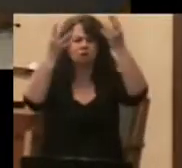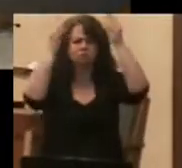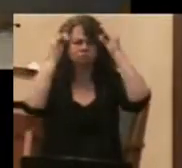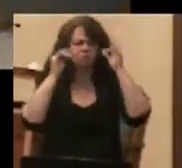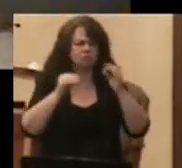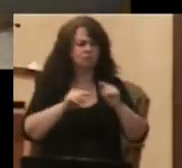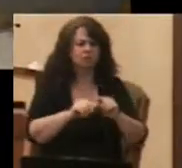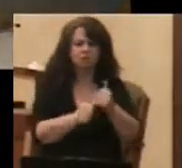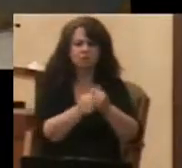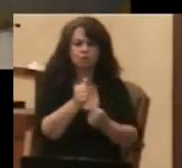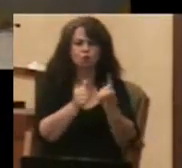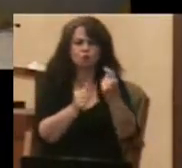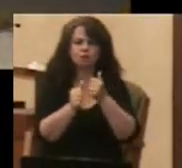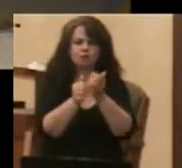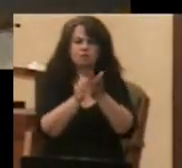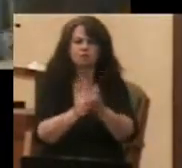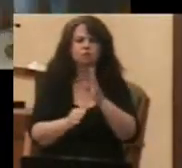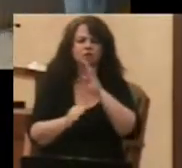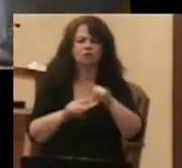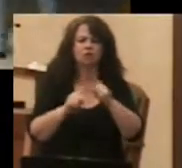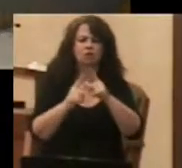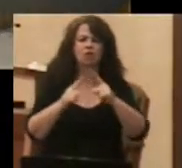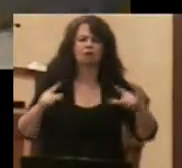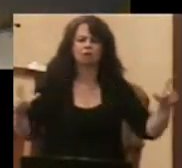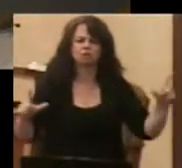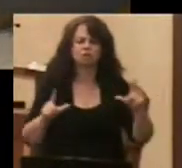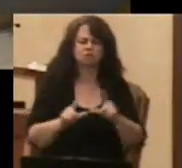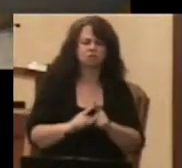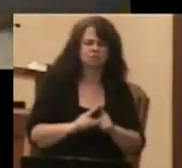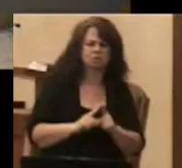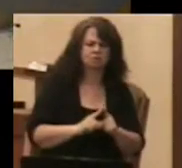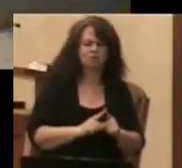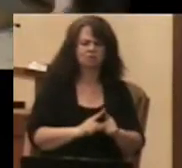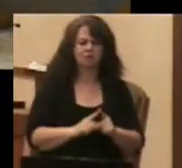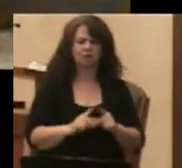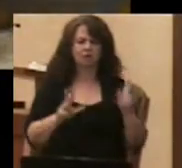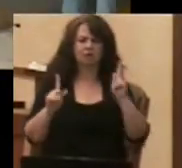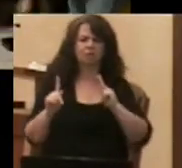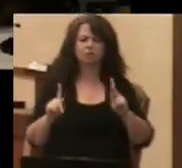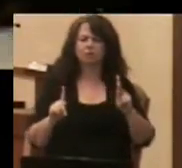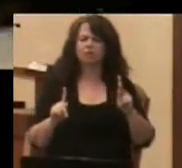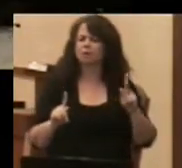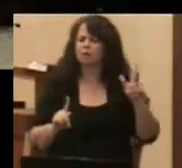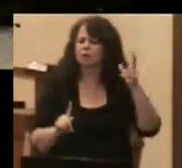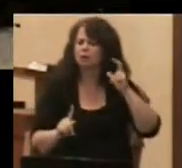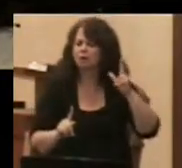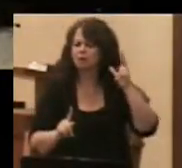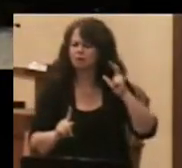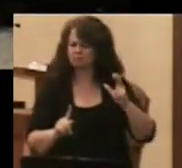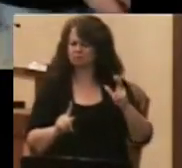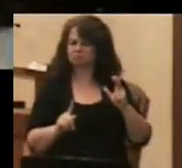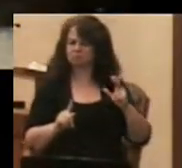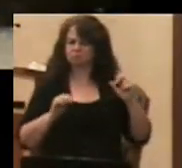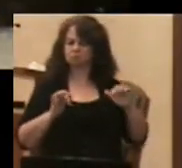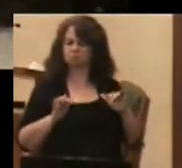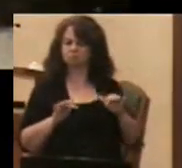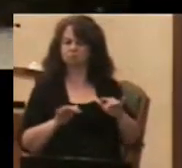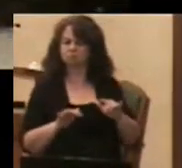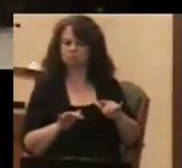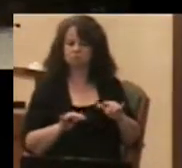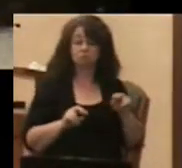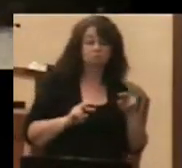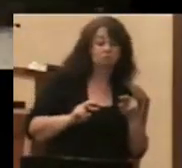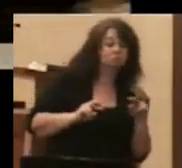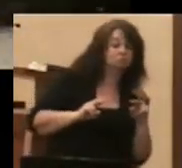speak in different languages, causing such a commotion that a crowd gathered to see what was going on. Someone accused them of